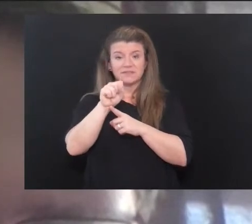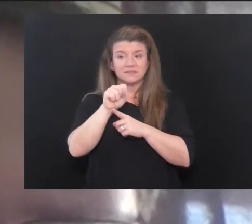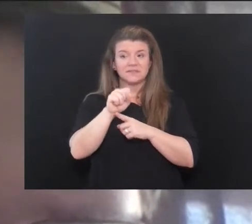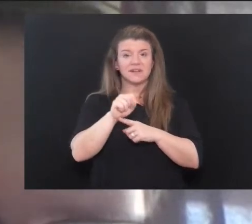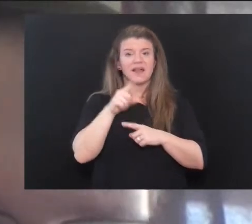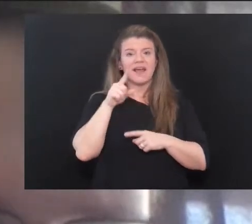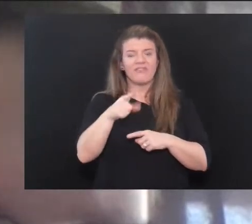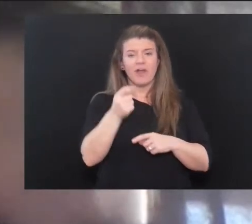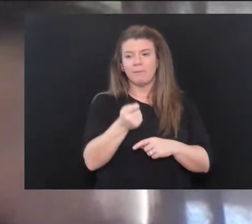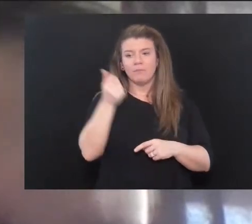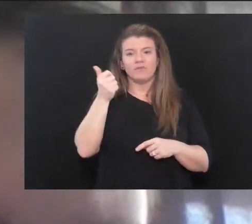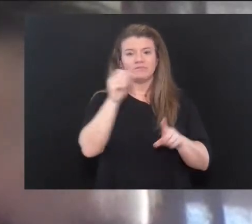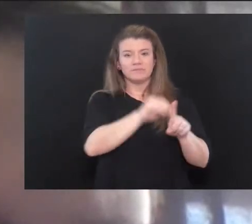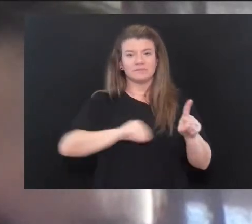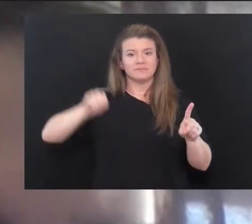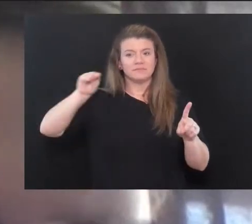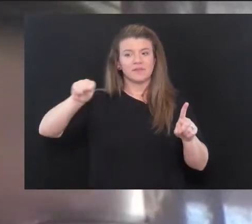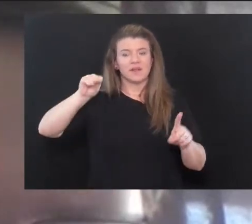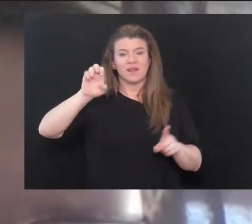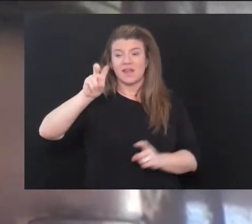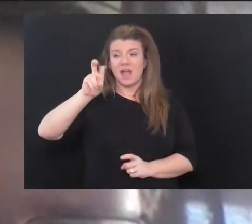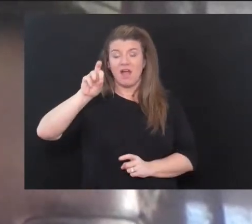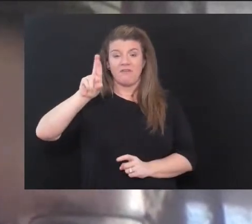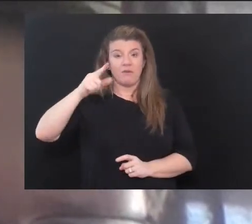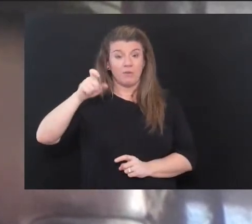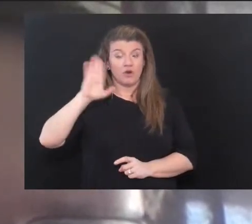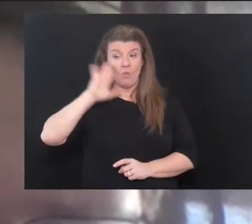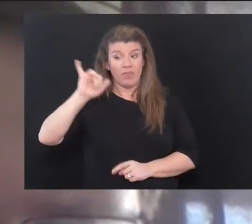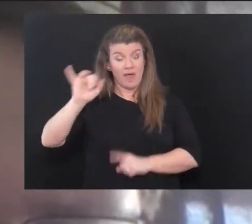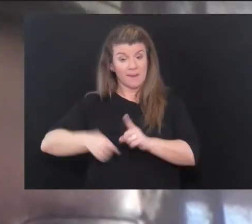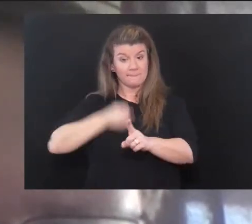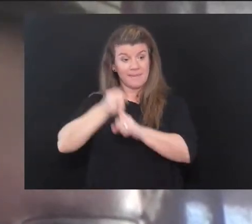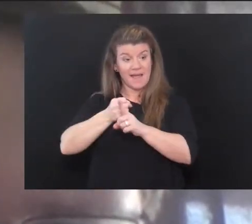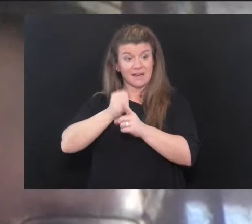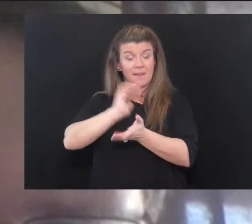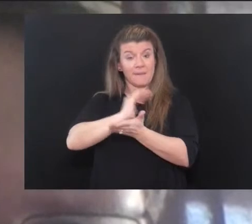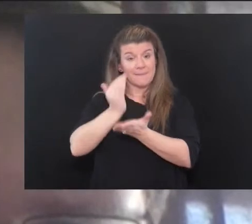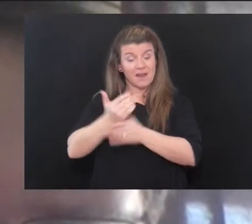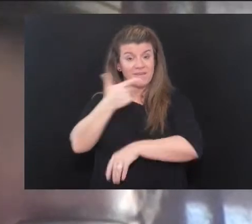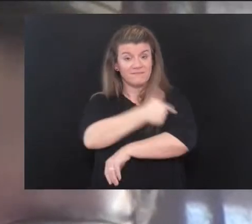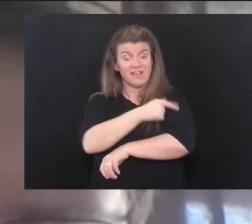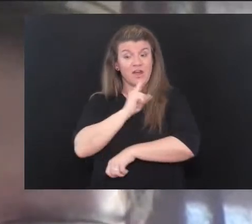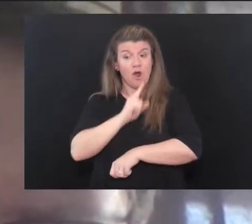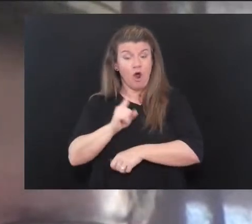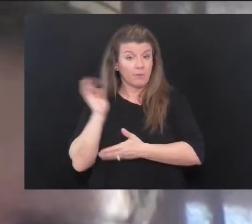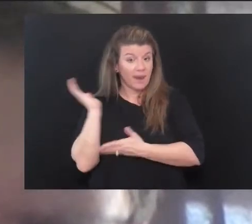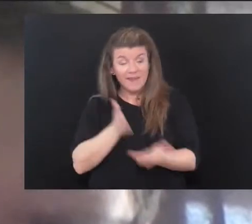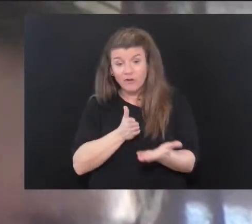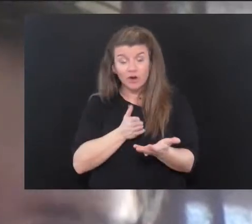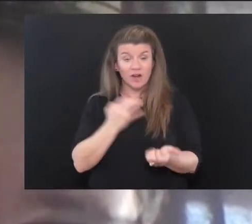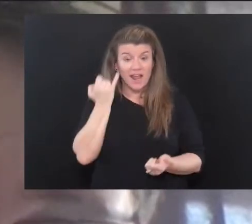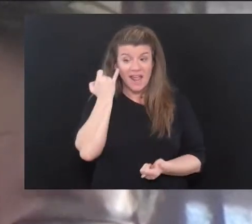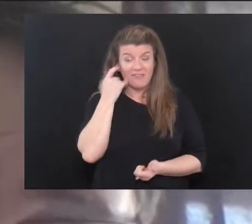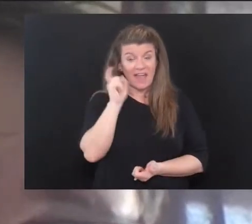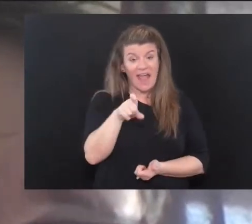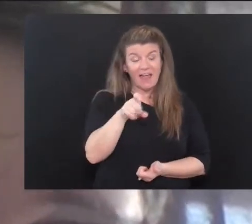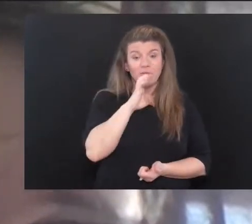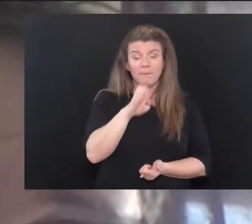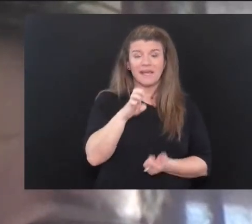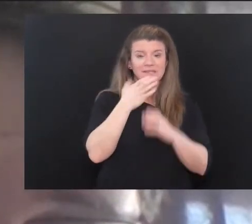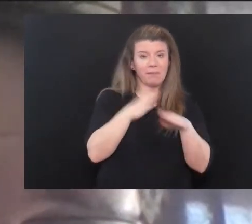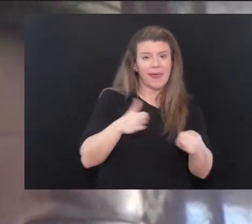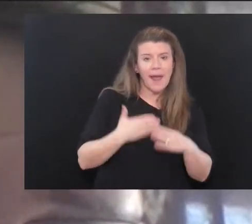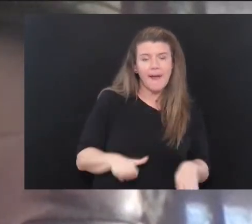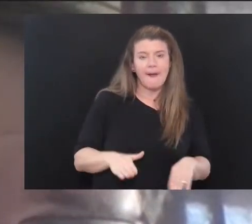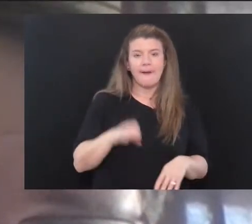Everbridge system. Will that have any impact on the amount of vaccines that are delivered, if they have to be split up at all,